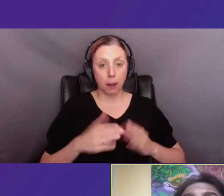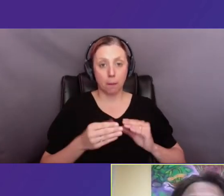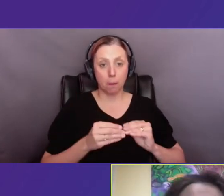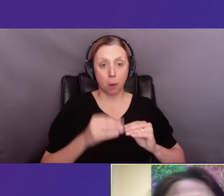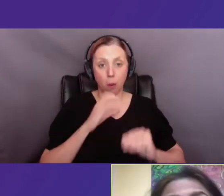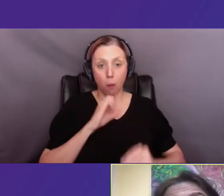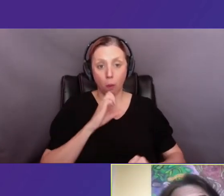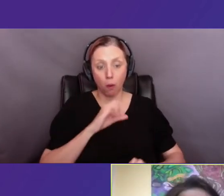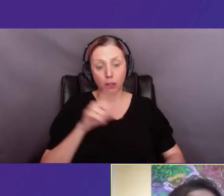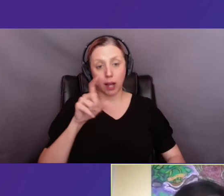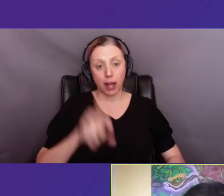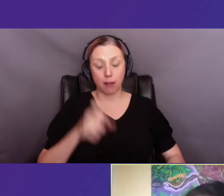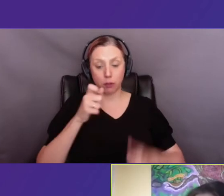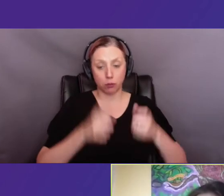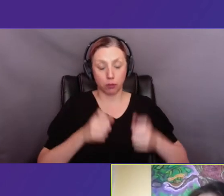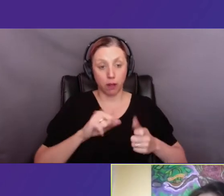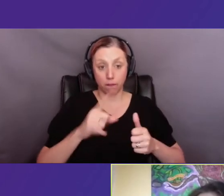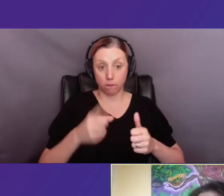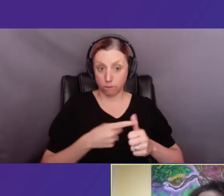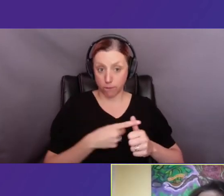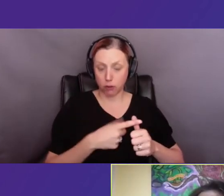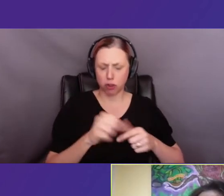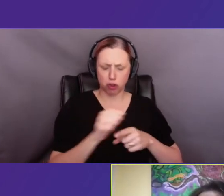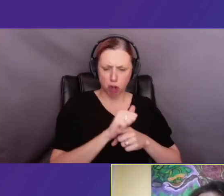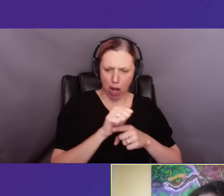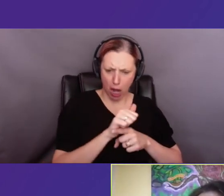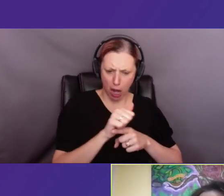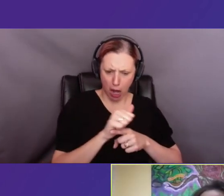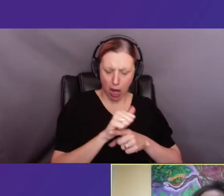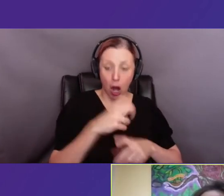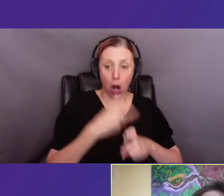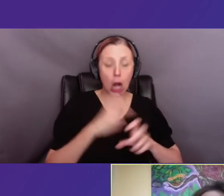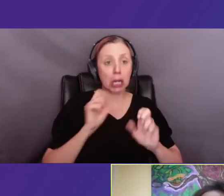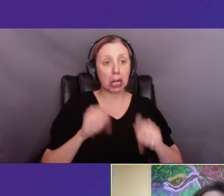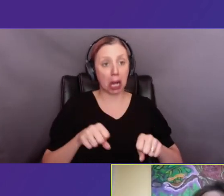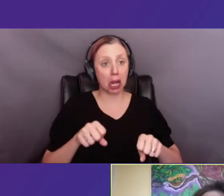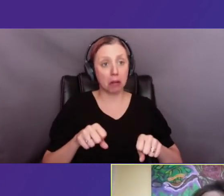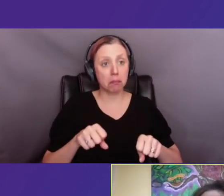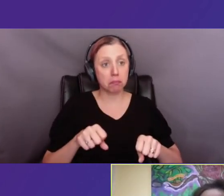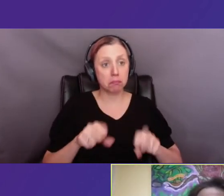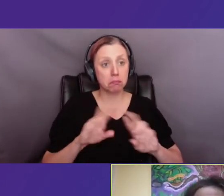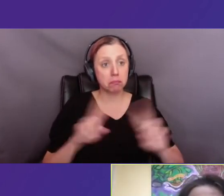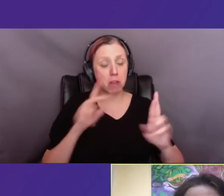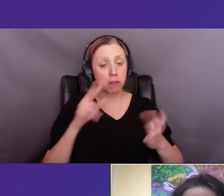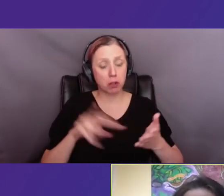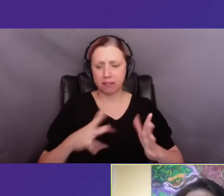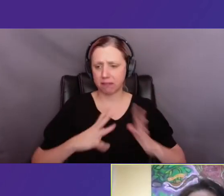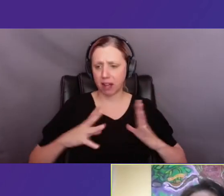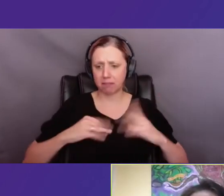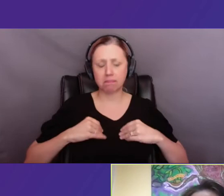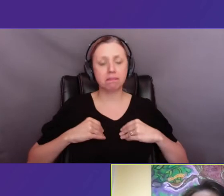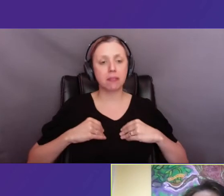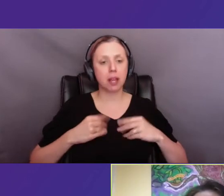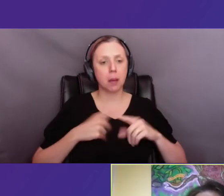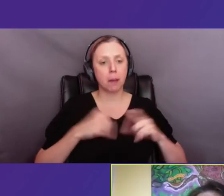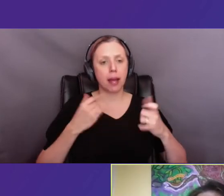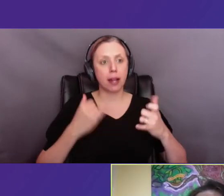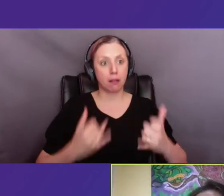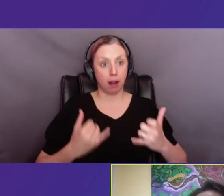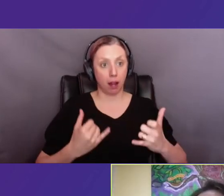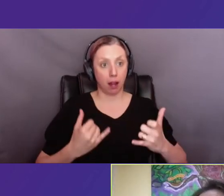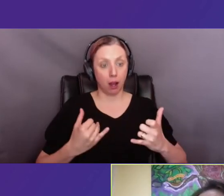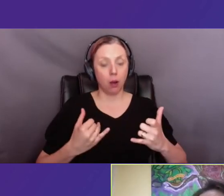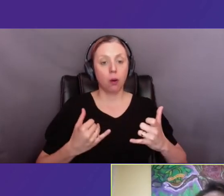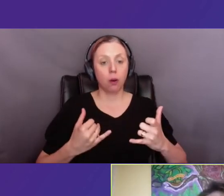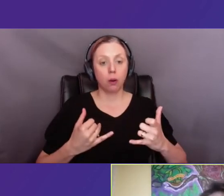to, first I could train really hard and I was ready for dancing. Now I have to I